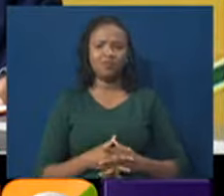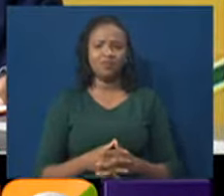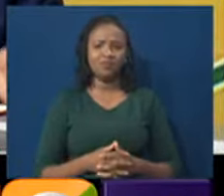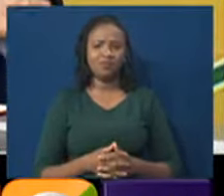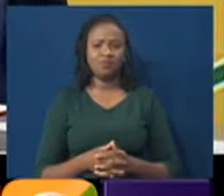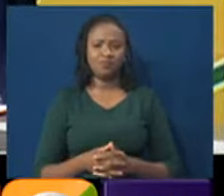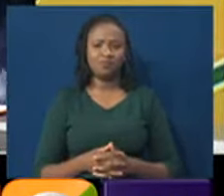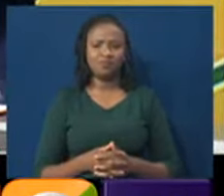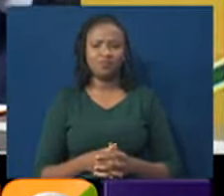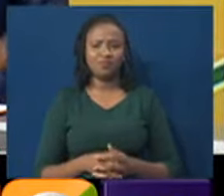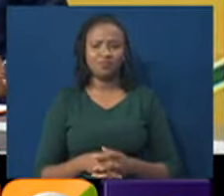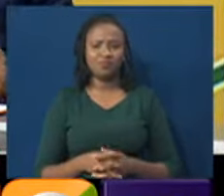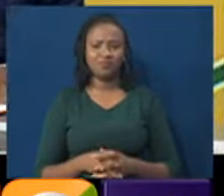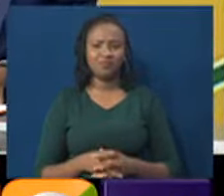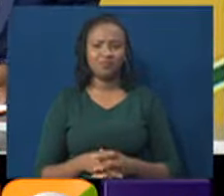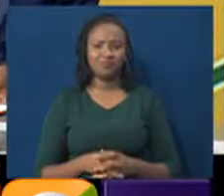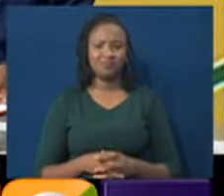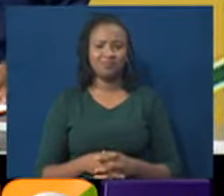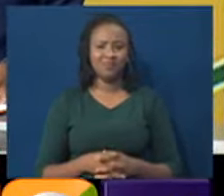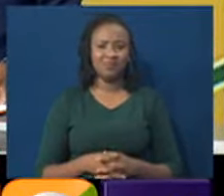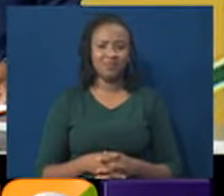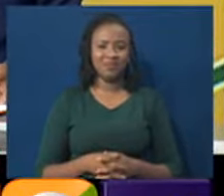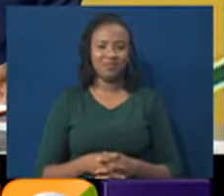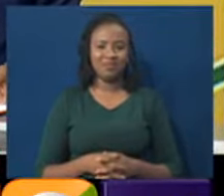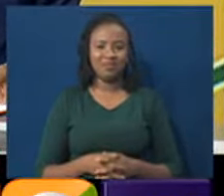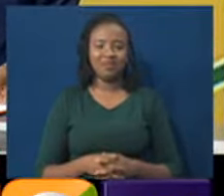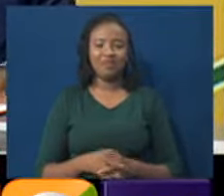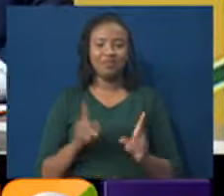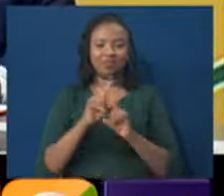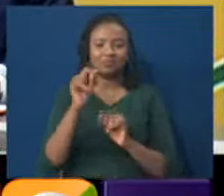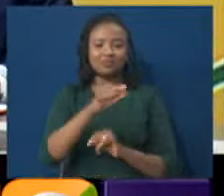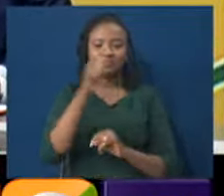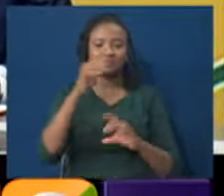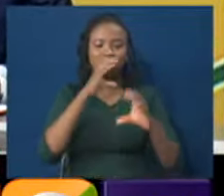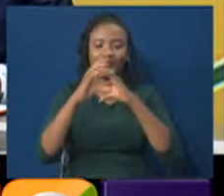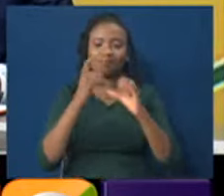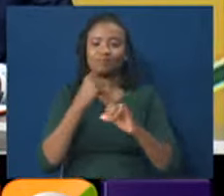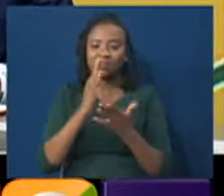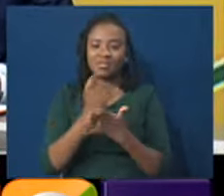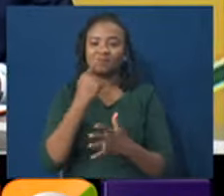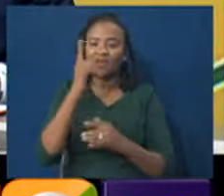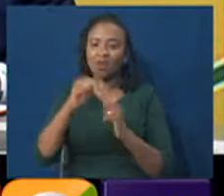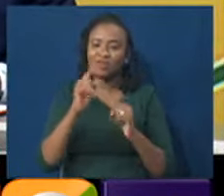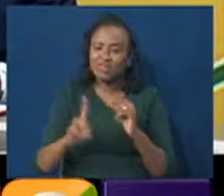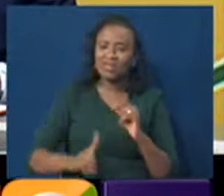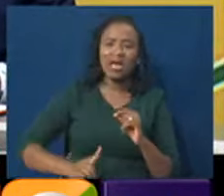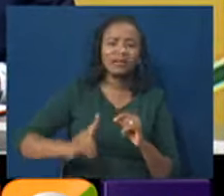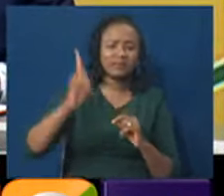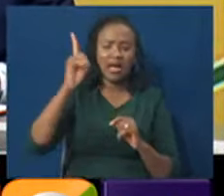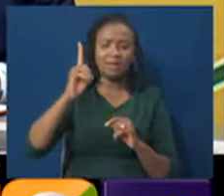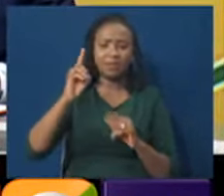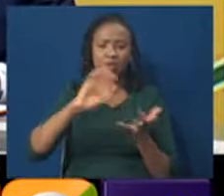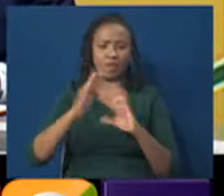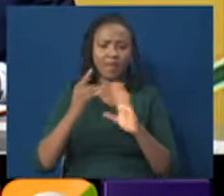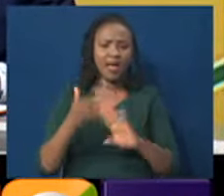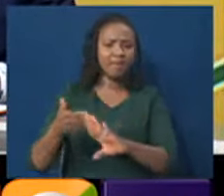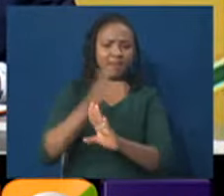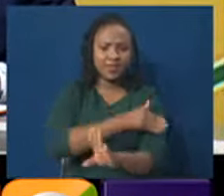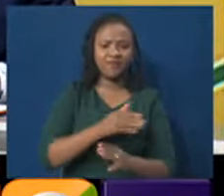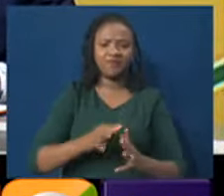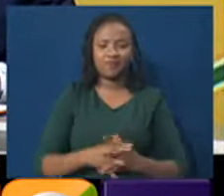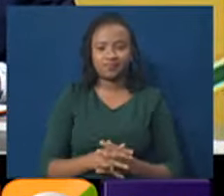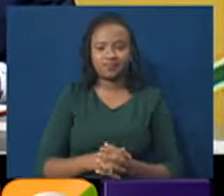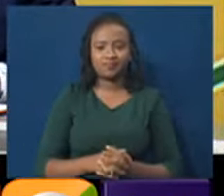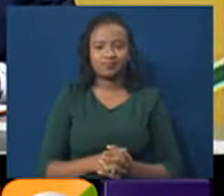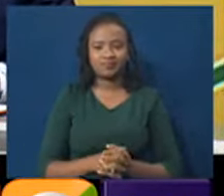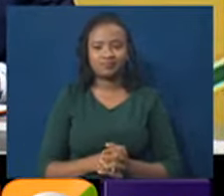ago. Those whom we have talked to, they are saying it has gone up to maybe three times of what they used to buy. That is what we have found